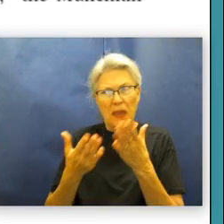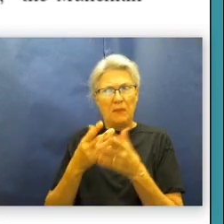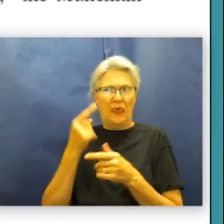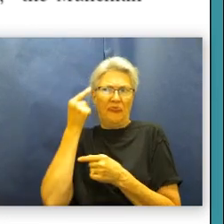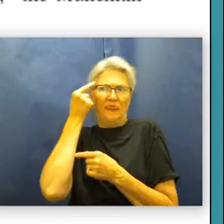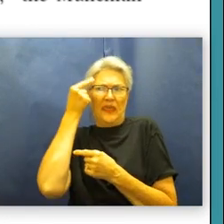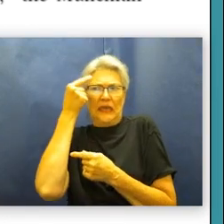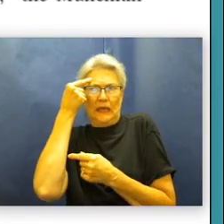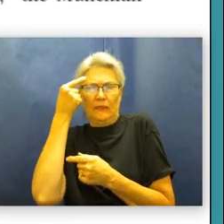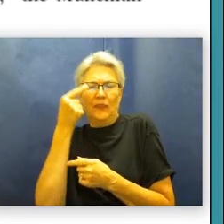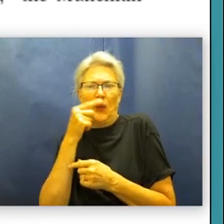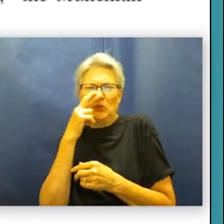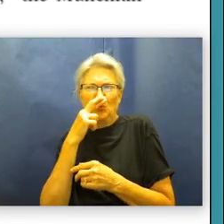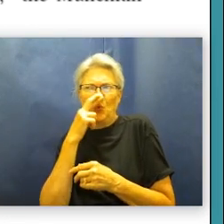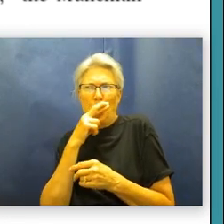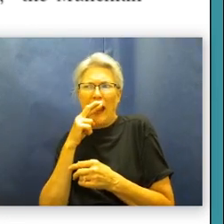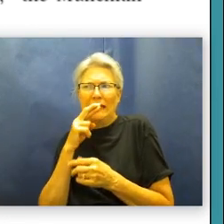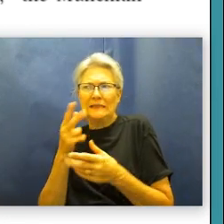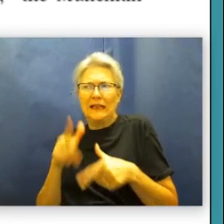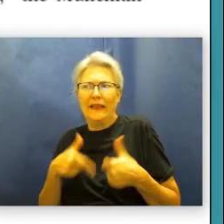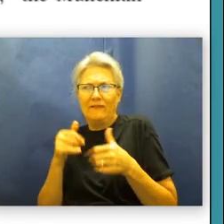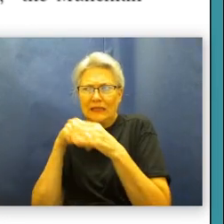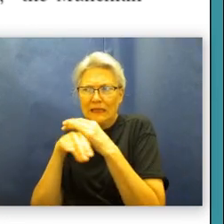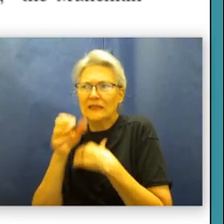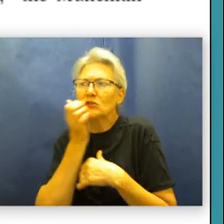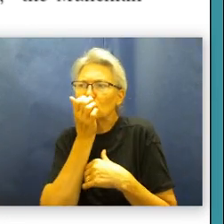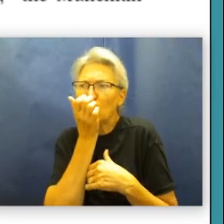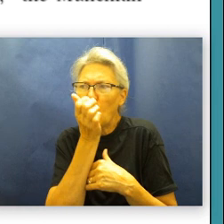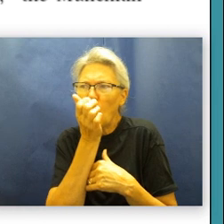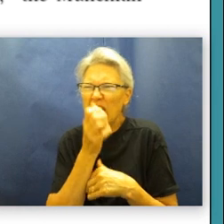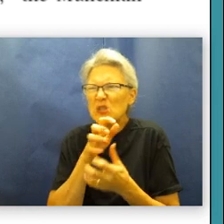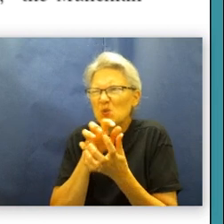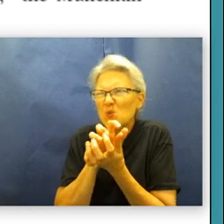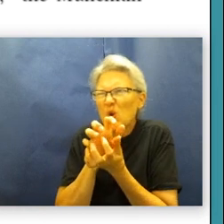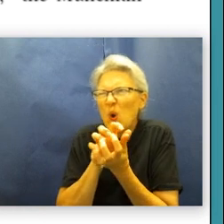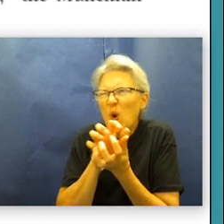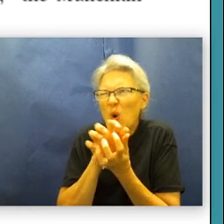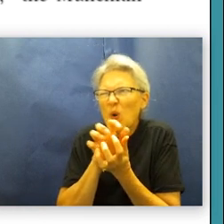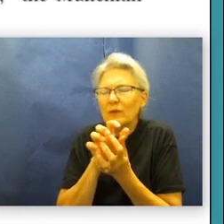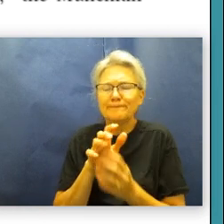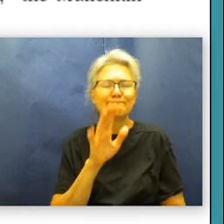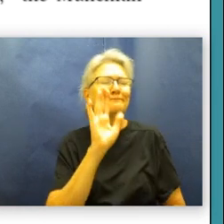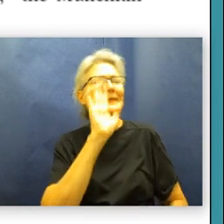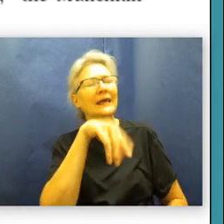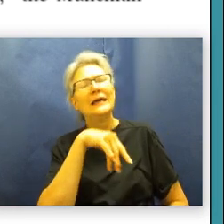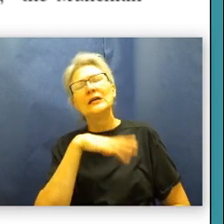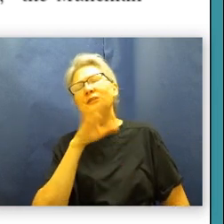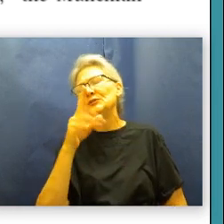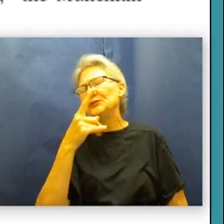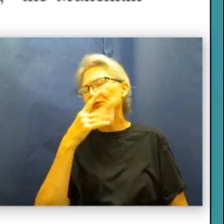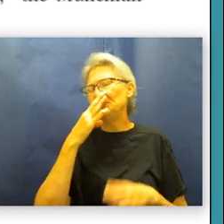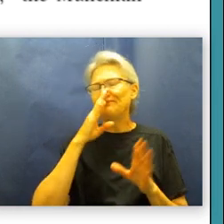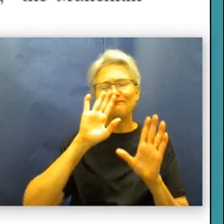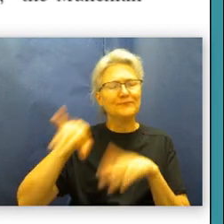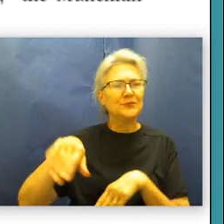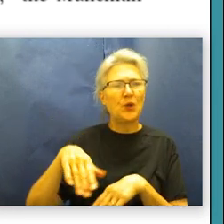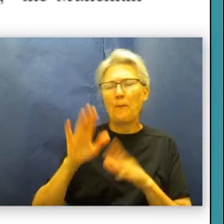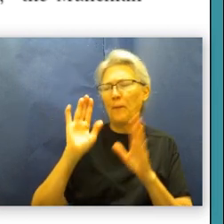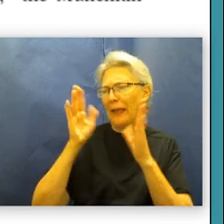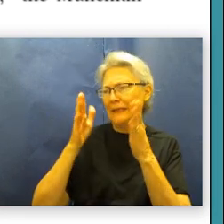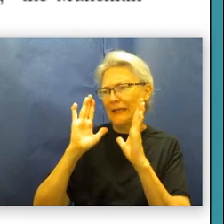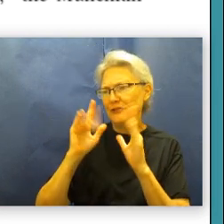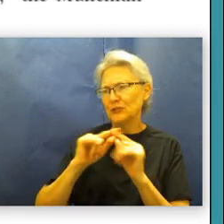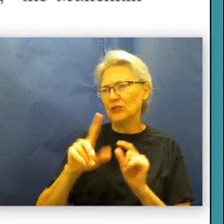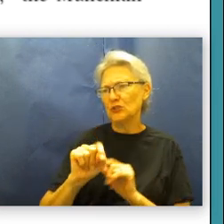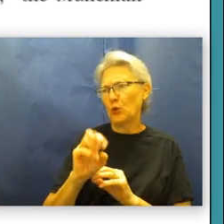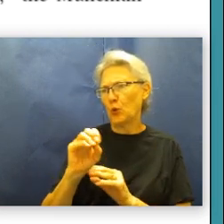often growled in an unfriendly way at the Scarecrow. "Don't mind Toto," said Dorothy to her new friend. "He